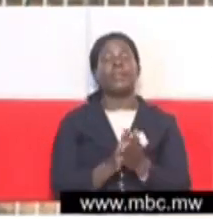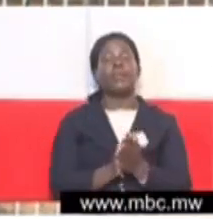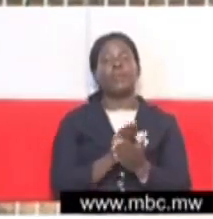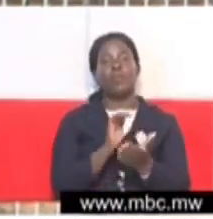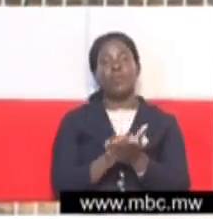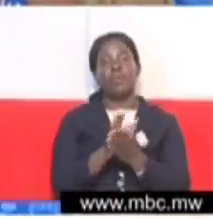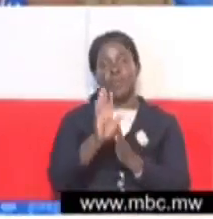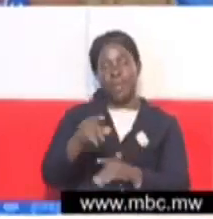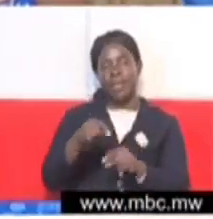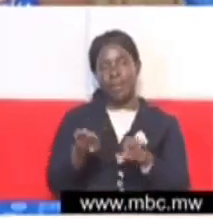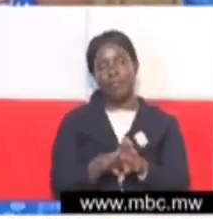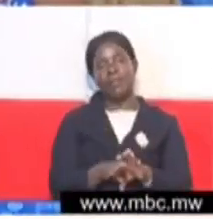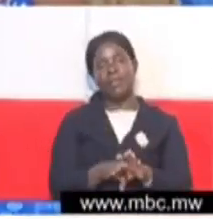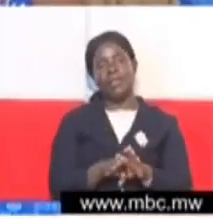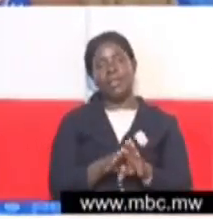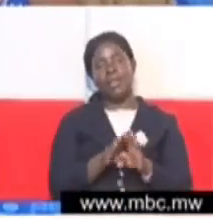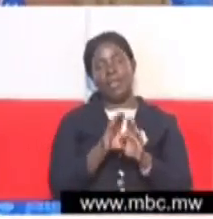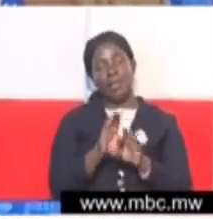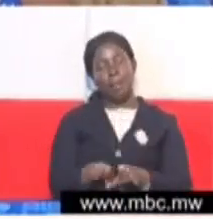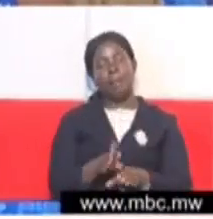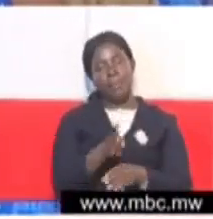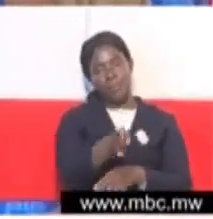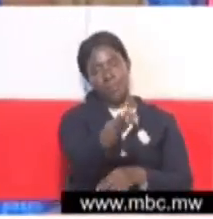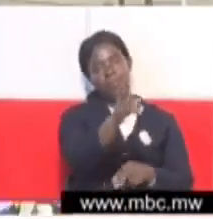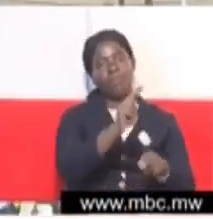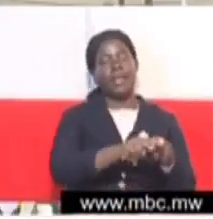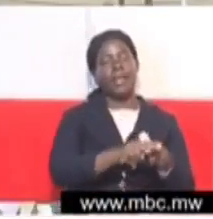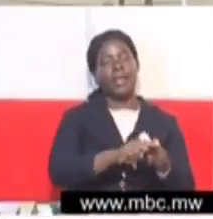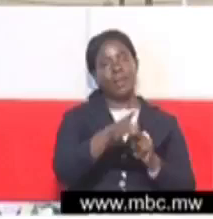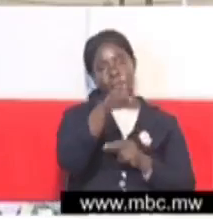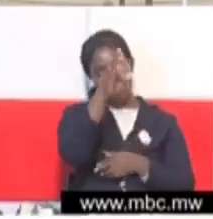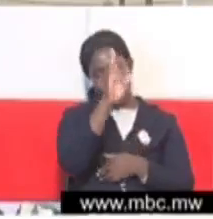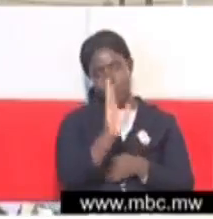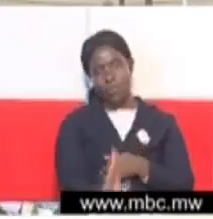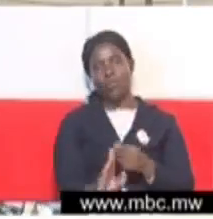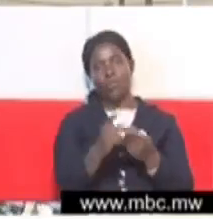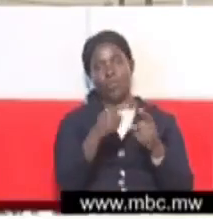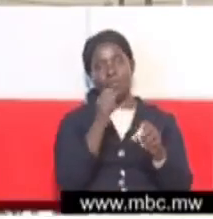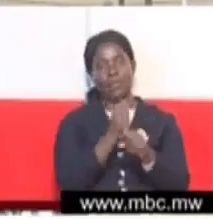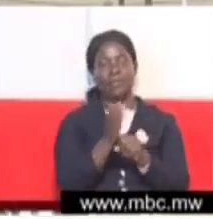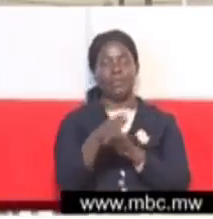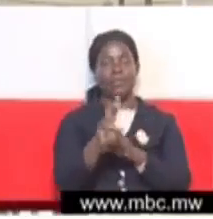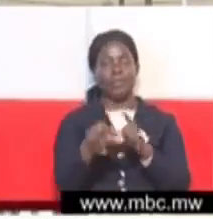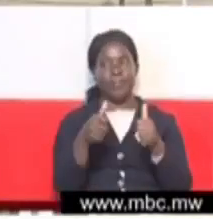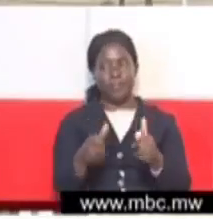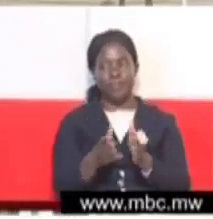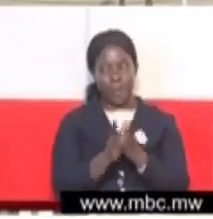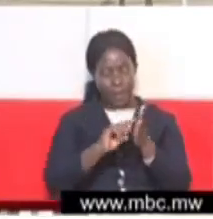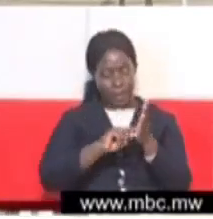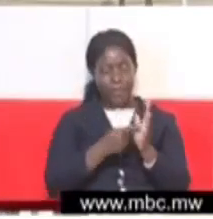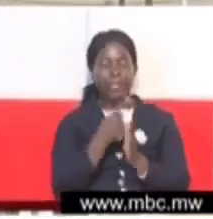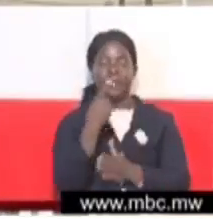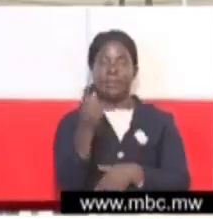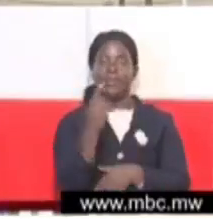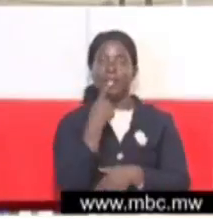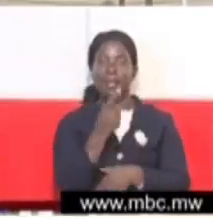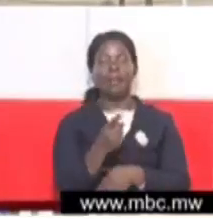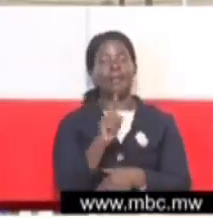God in their works for them to deliver effectively. The only thing which I can tell them that they have to have faith in